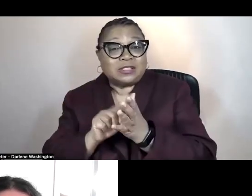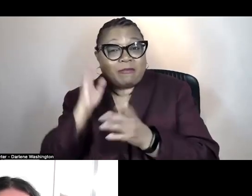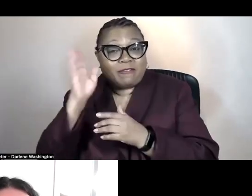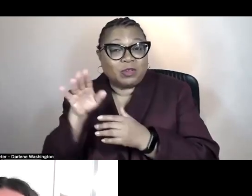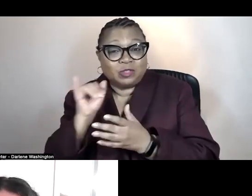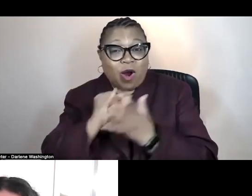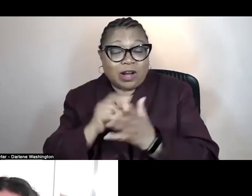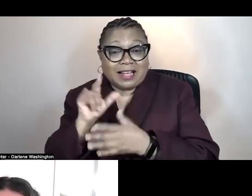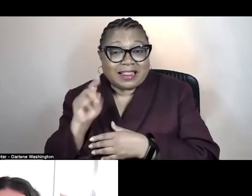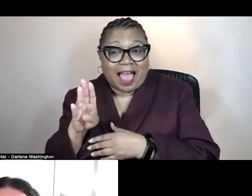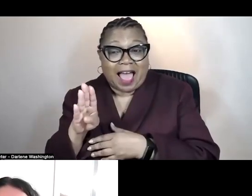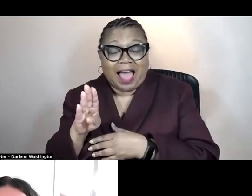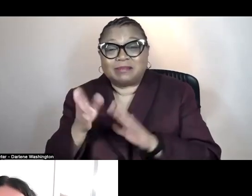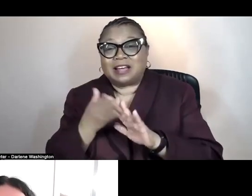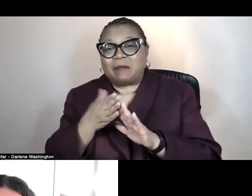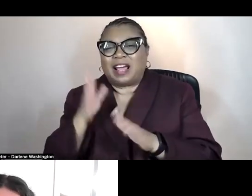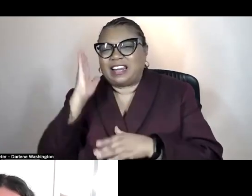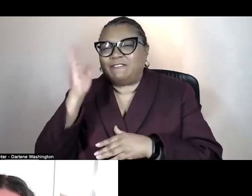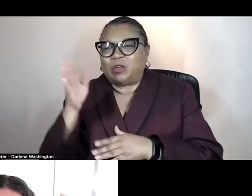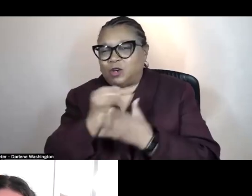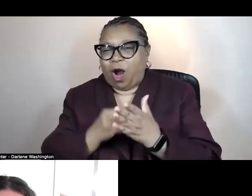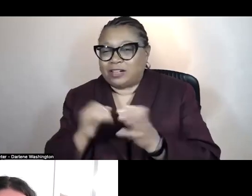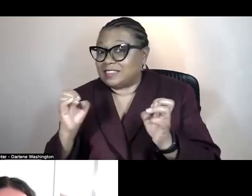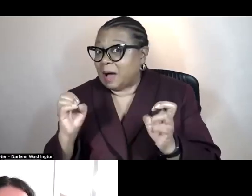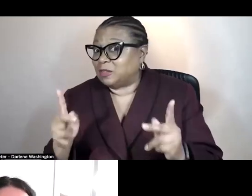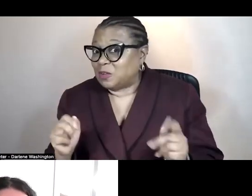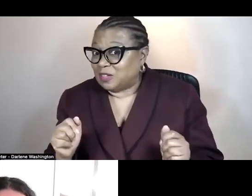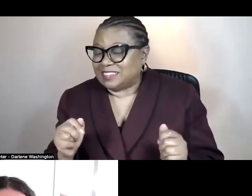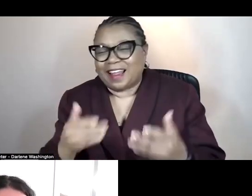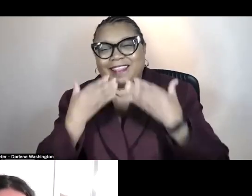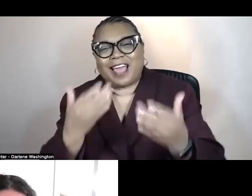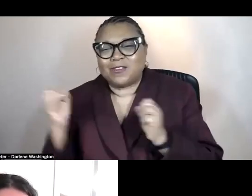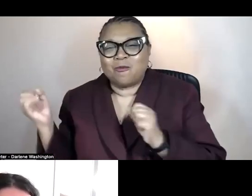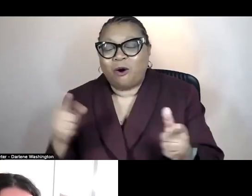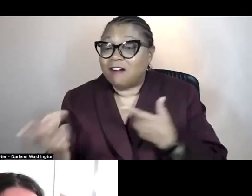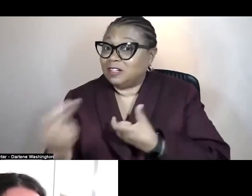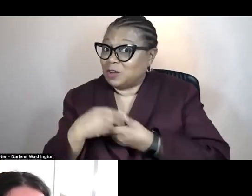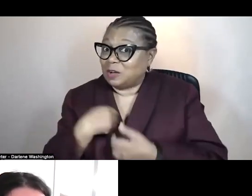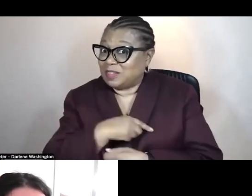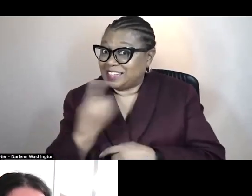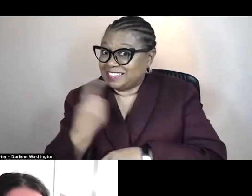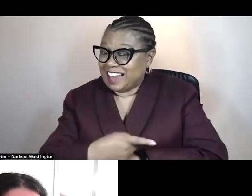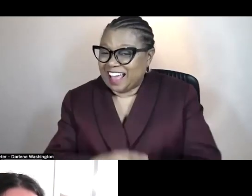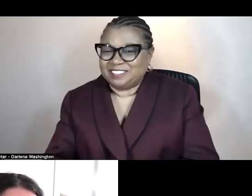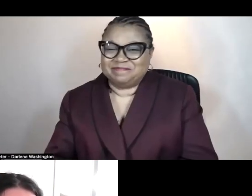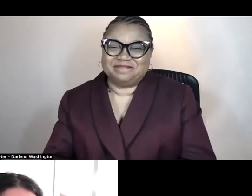Artist Labs, new course offerings, and future artist opportunities. Thank you all for being with us today.